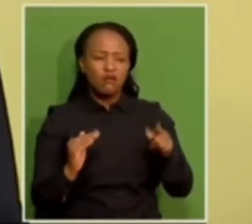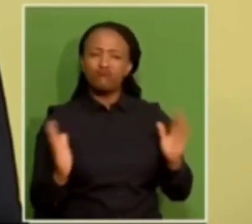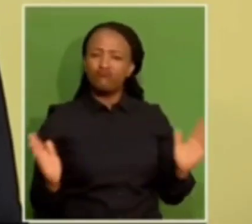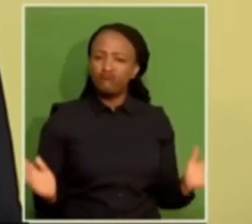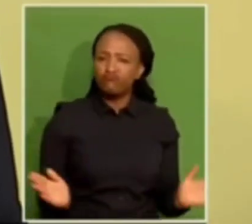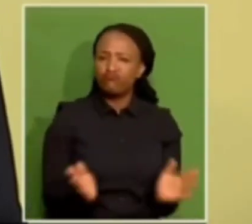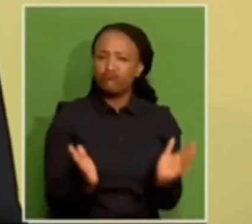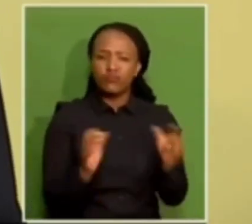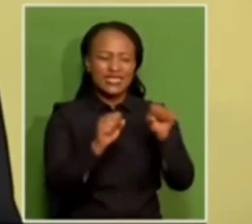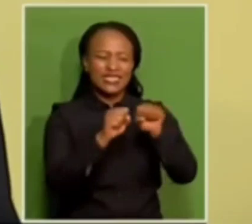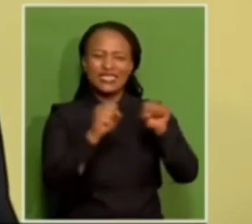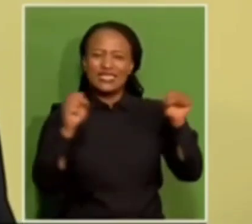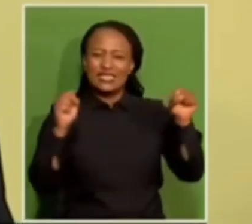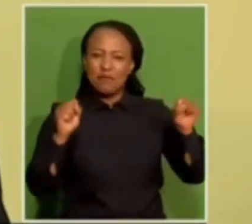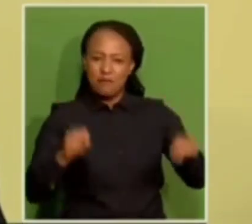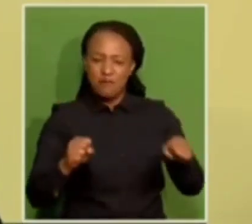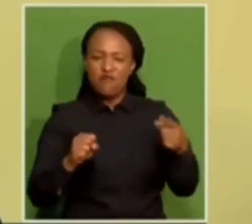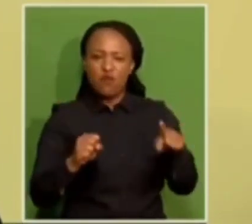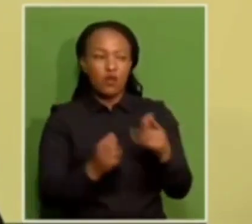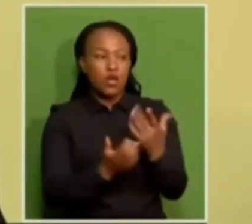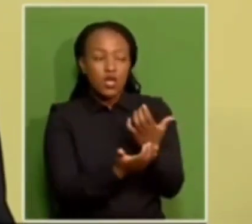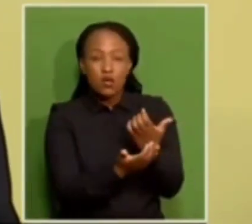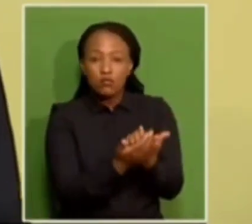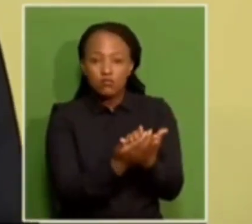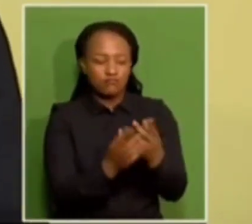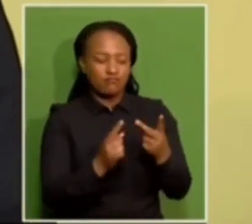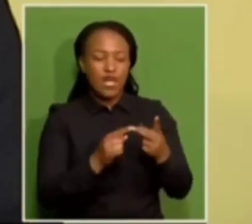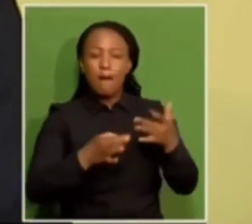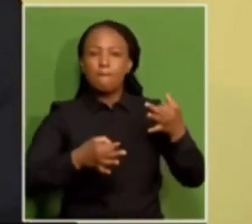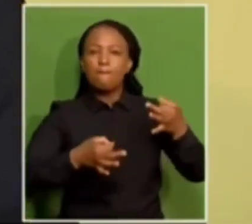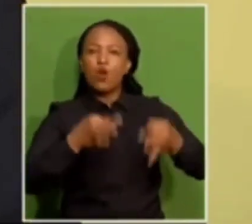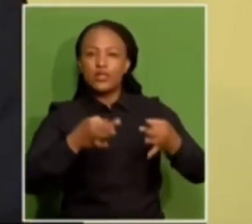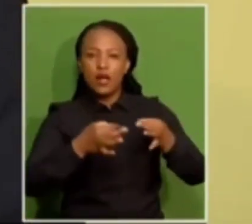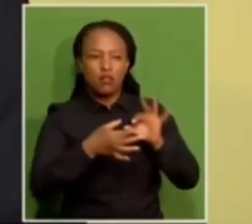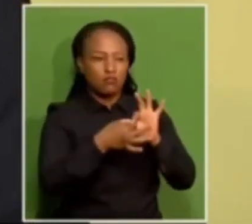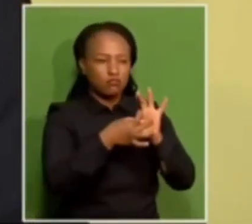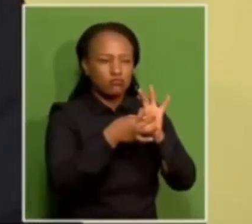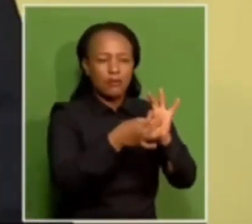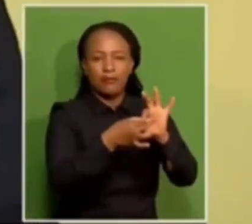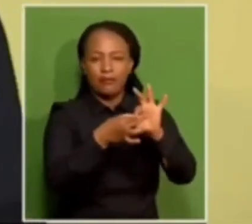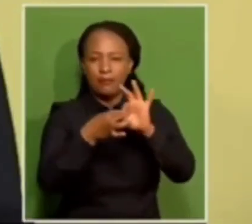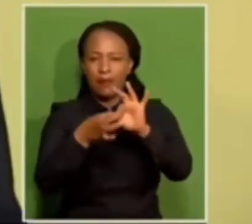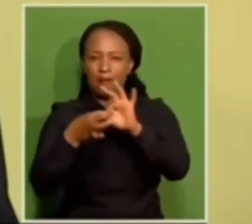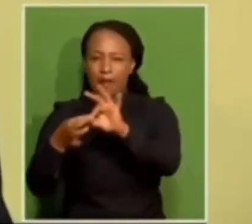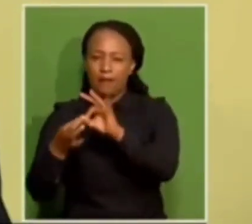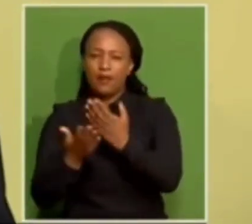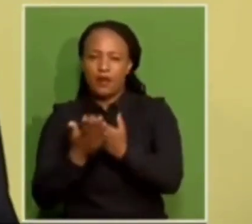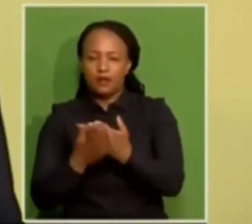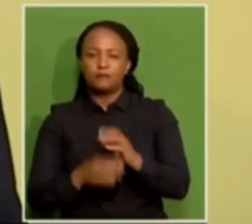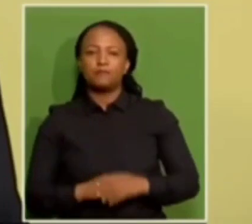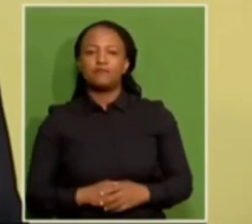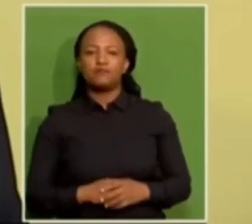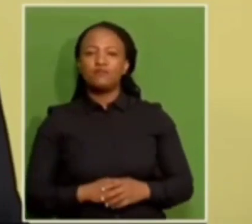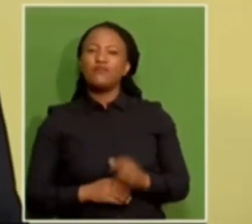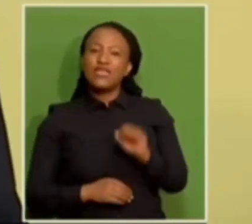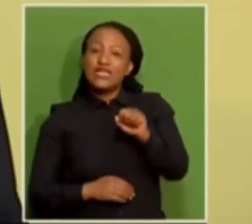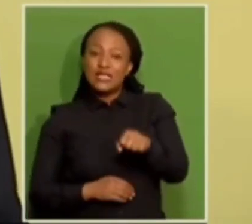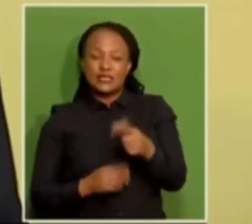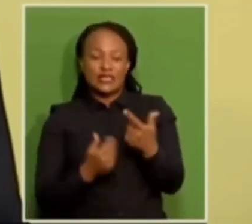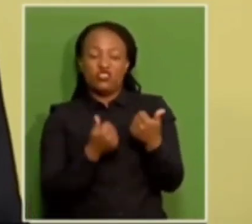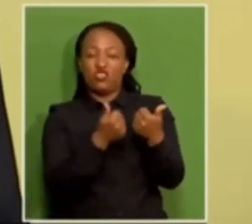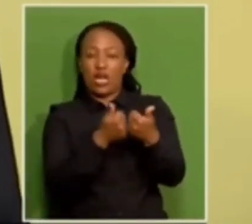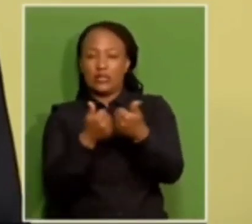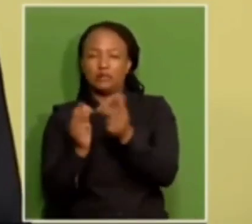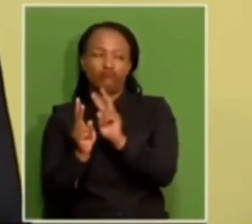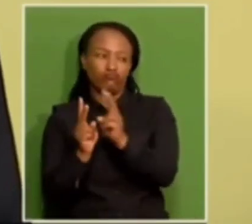promote an open system of Economic and political relations amid all these challenges